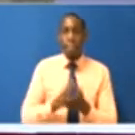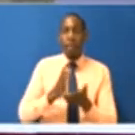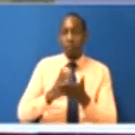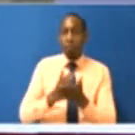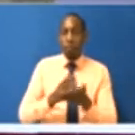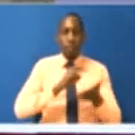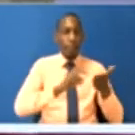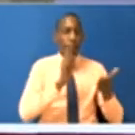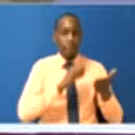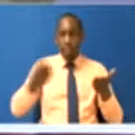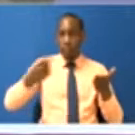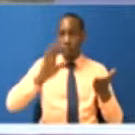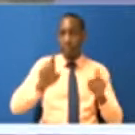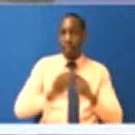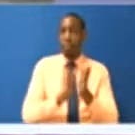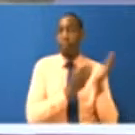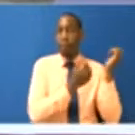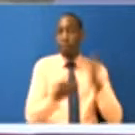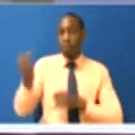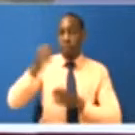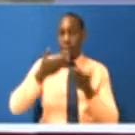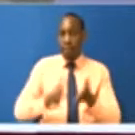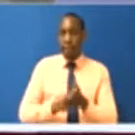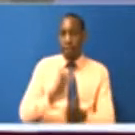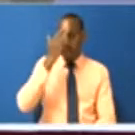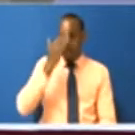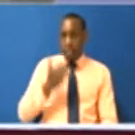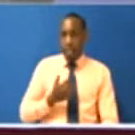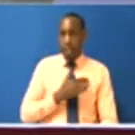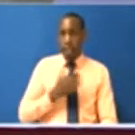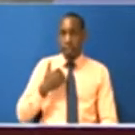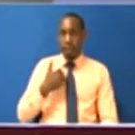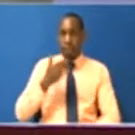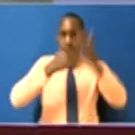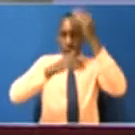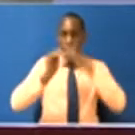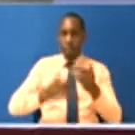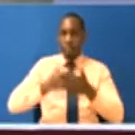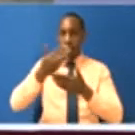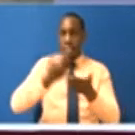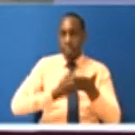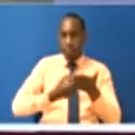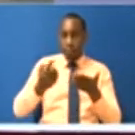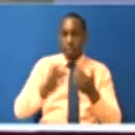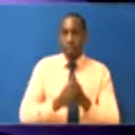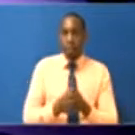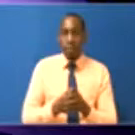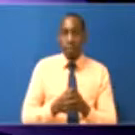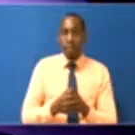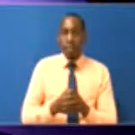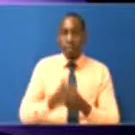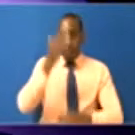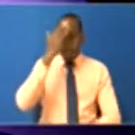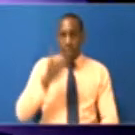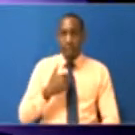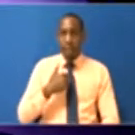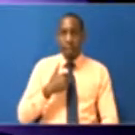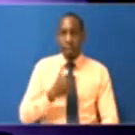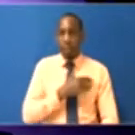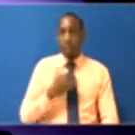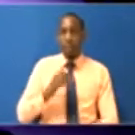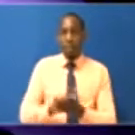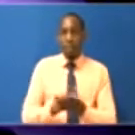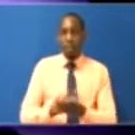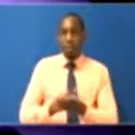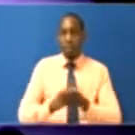recent read your message and we look forward to having you here at the catholic university next week uh catholic catholic university of eastern africa next